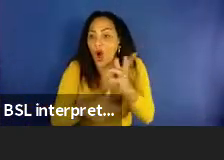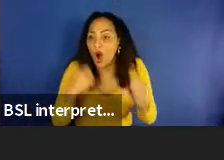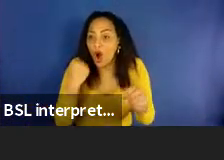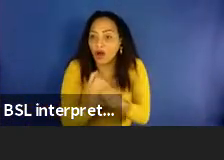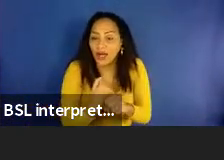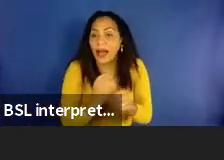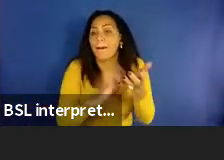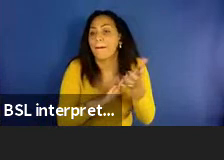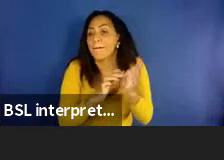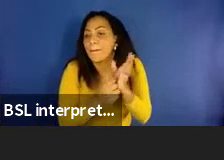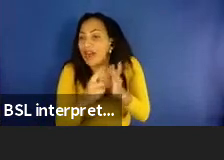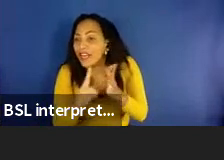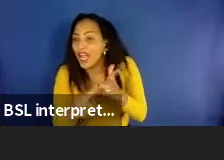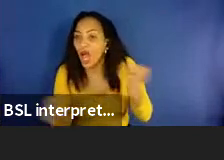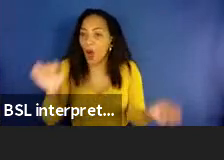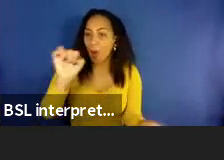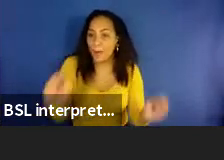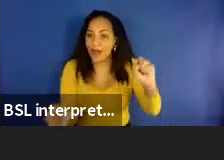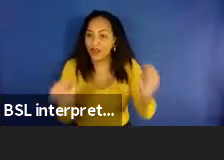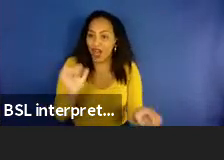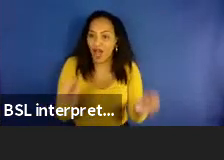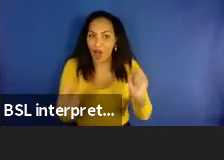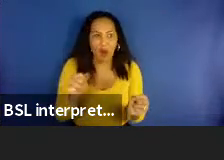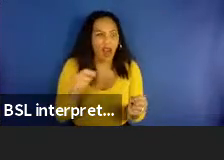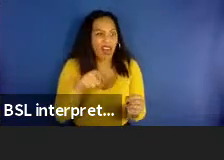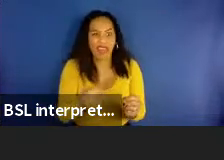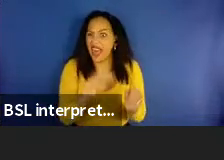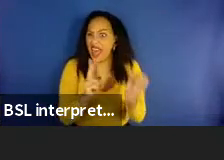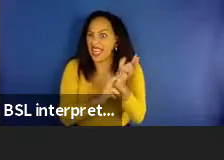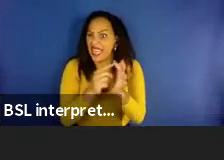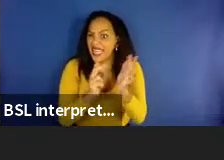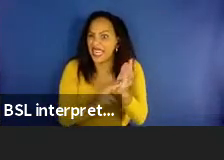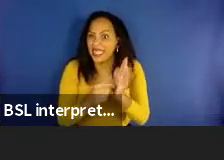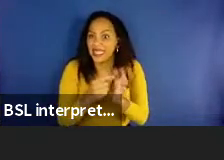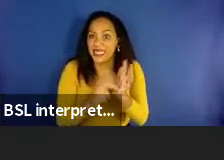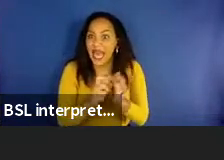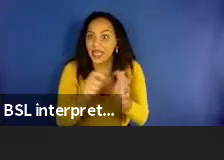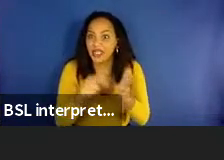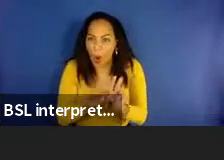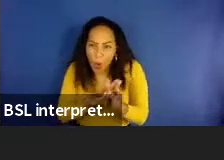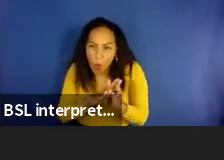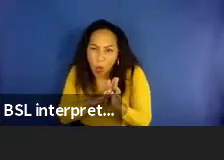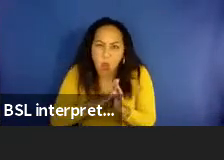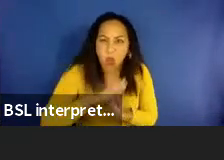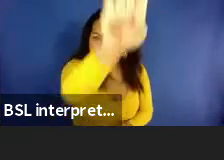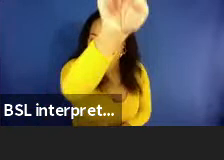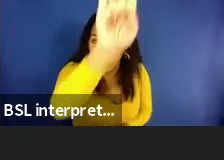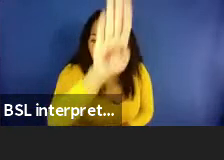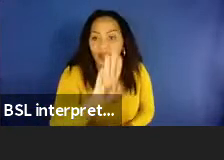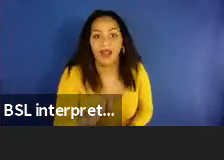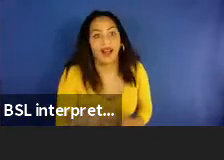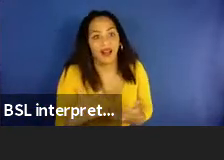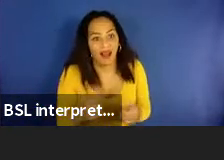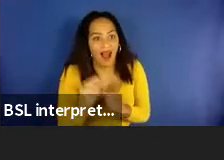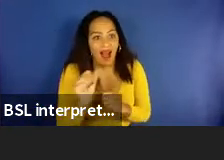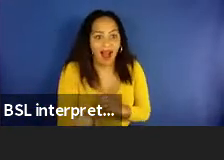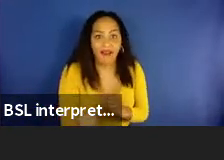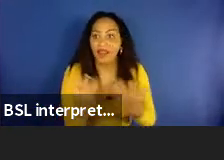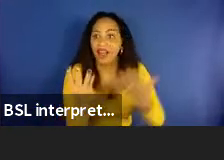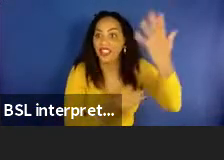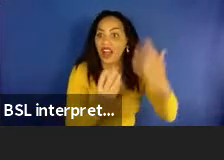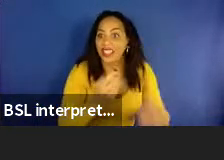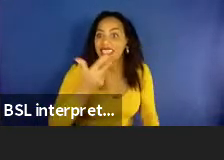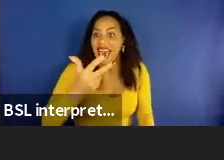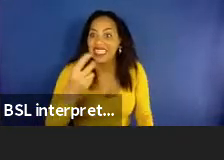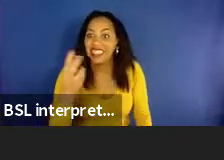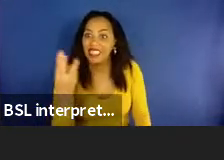as we all know, the Nintendo story really took off after 1983 and the launch of the NES. Because what they're able to do is to